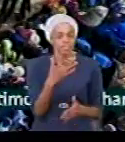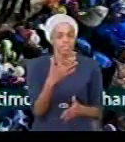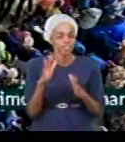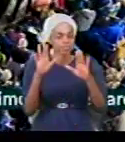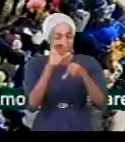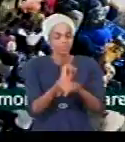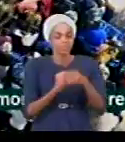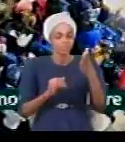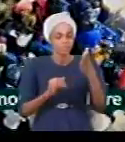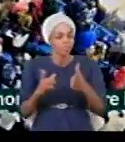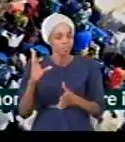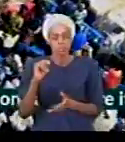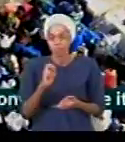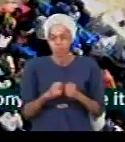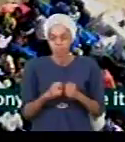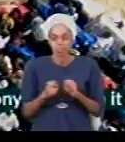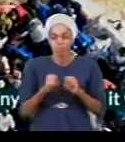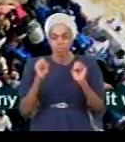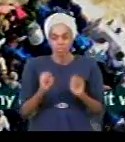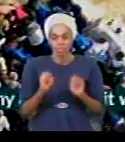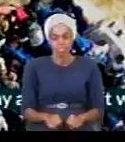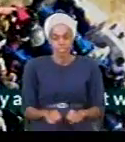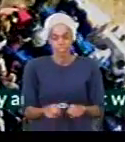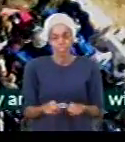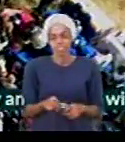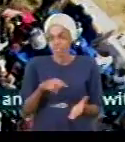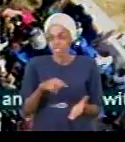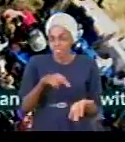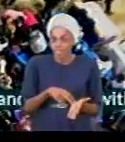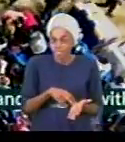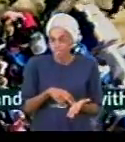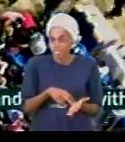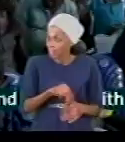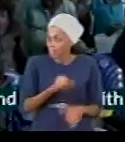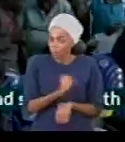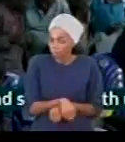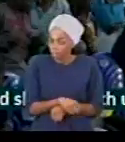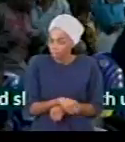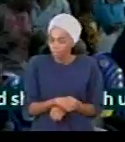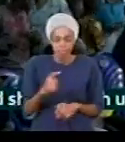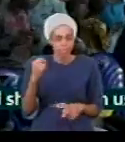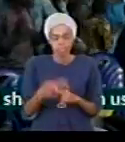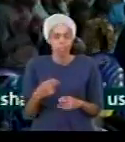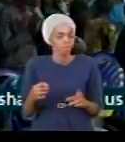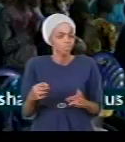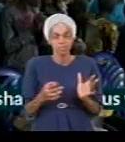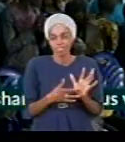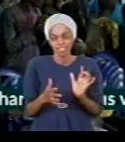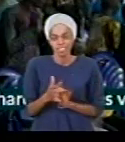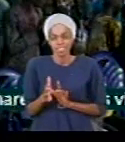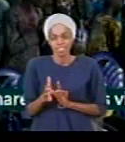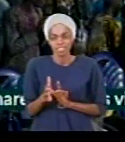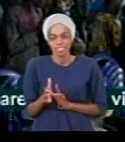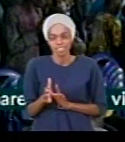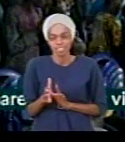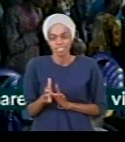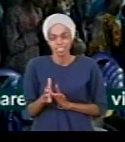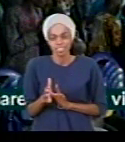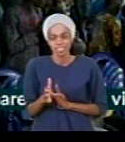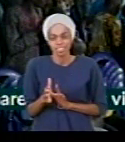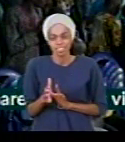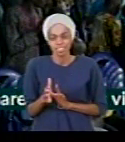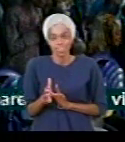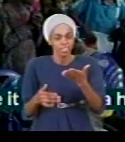my right hand side over there, I'm waiting for your clapping. There must be a miracle there. Every problem